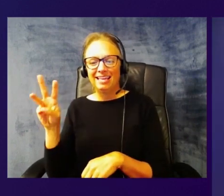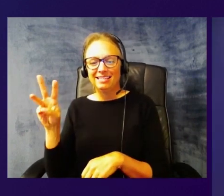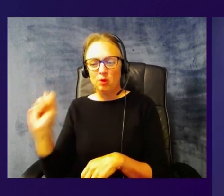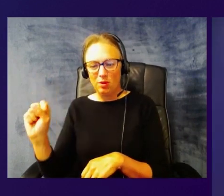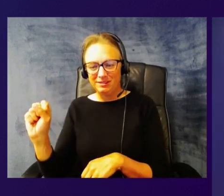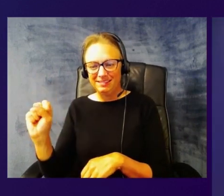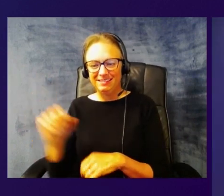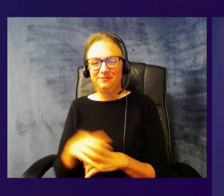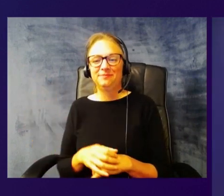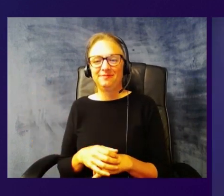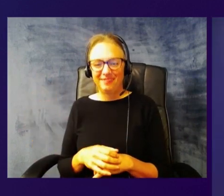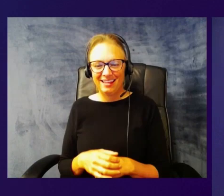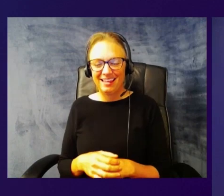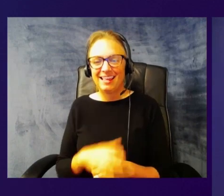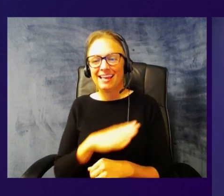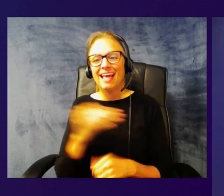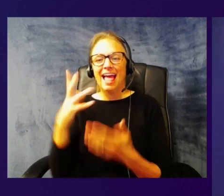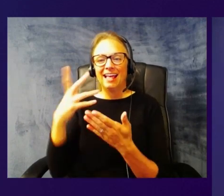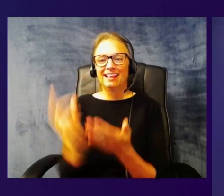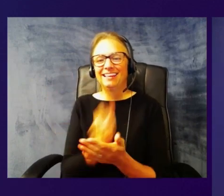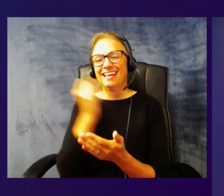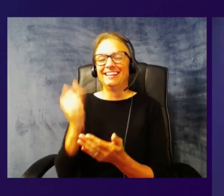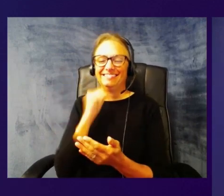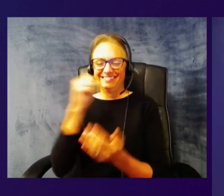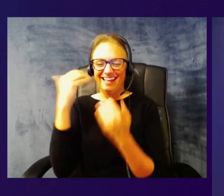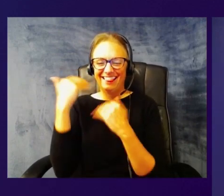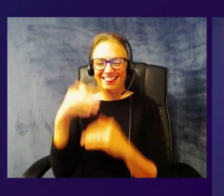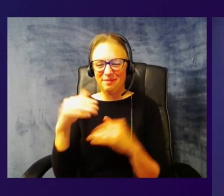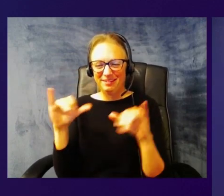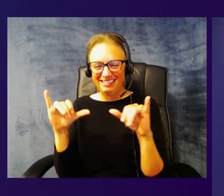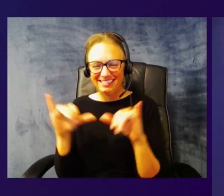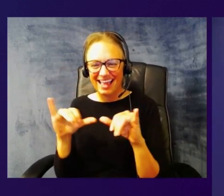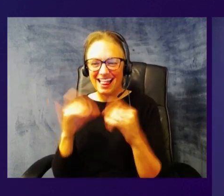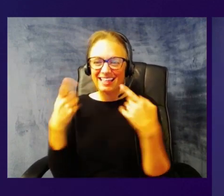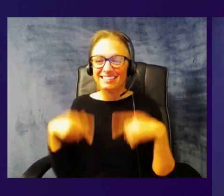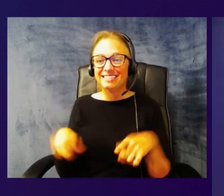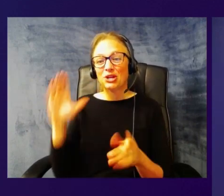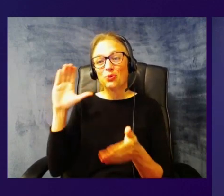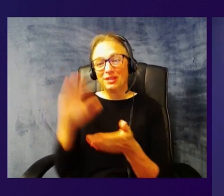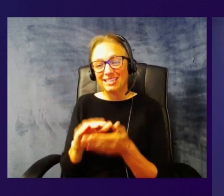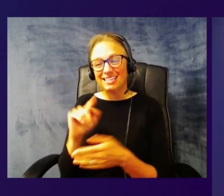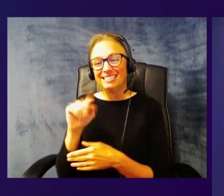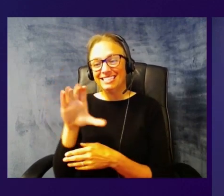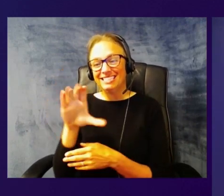improve agility and gain virtually unlimited scale while still reducing TCO.